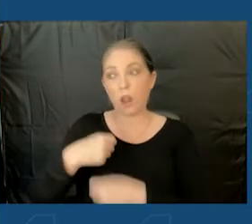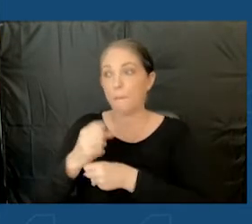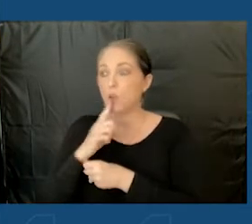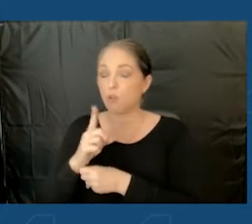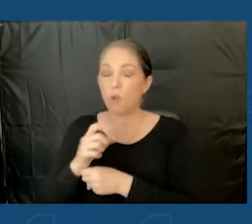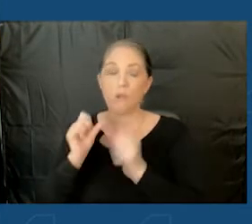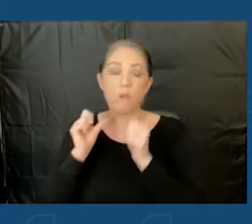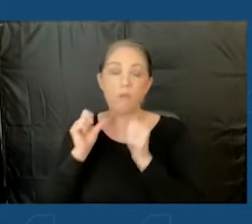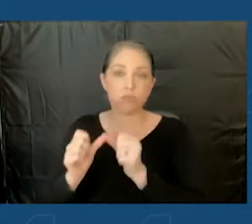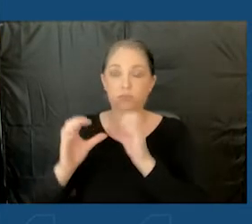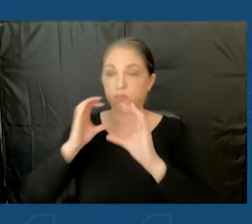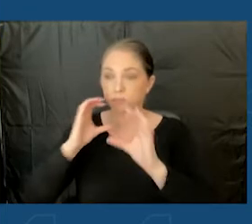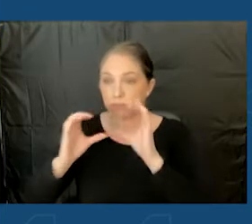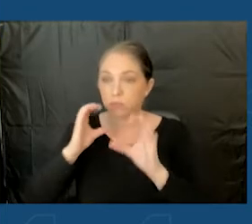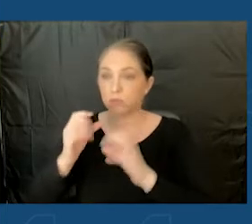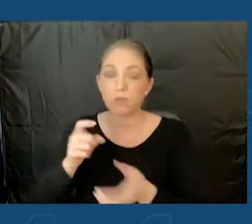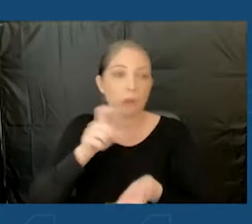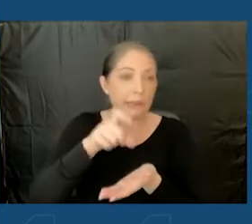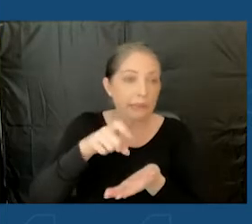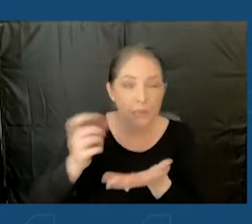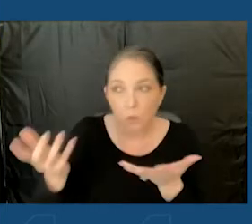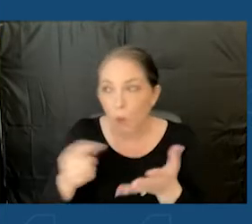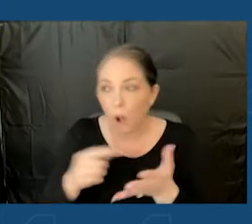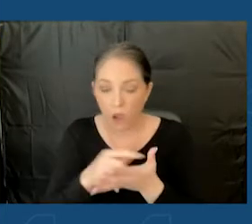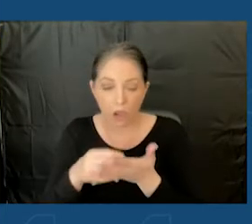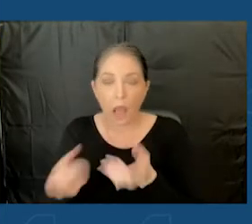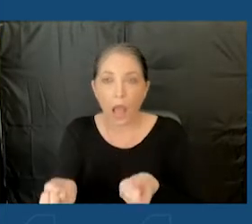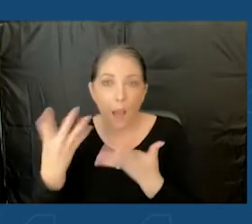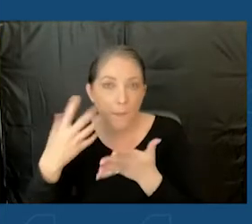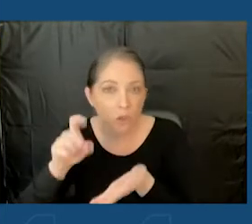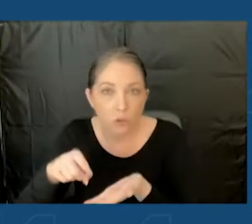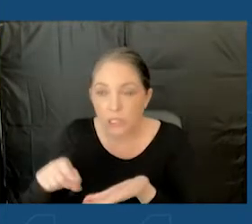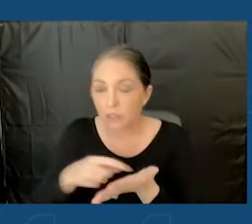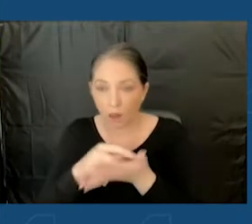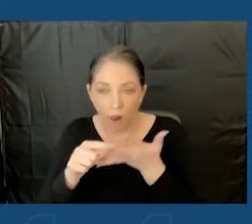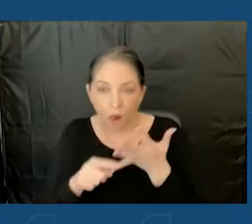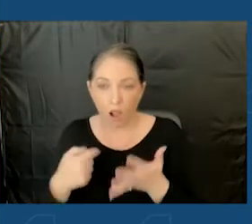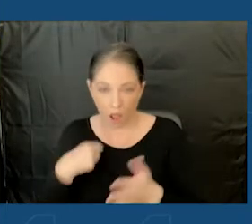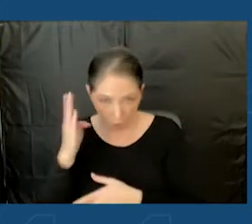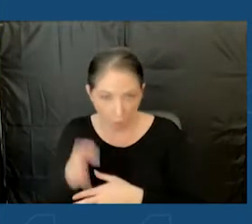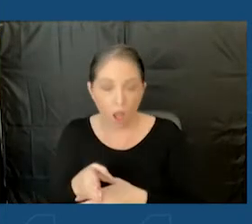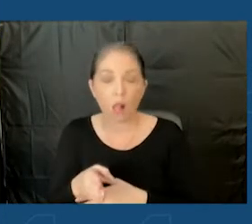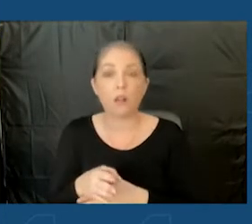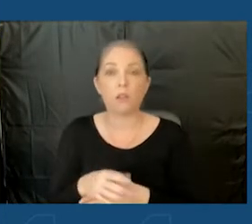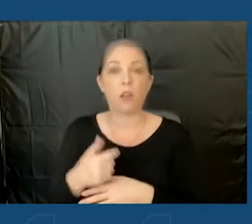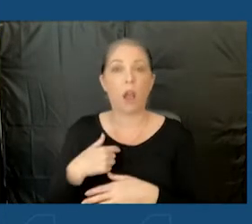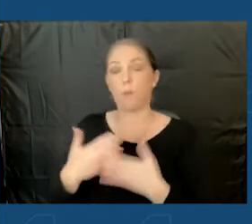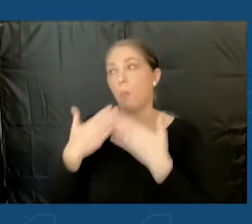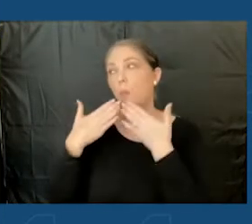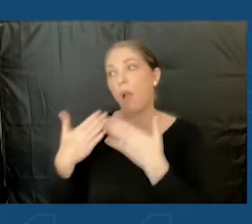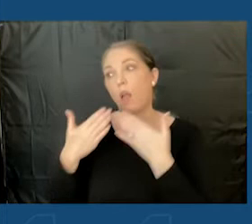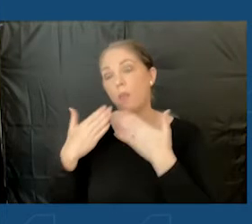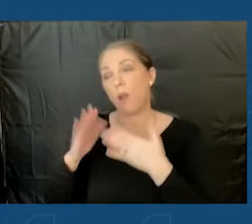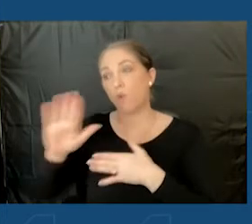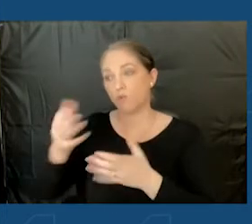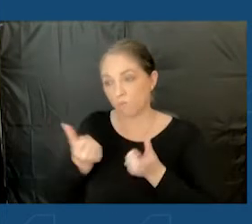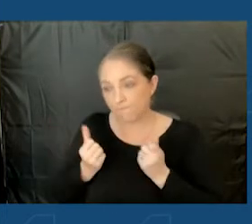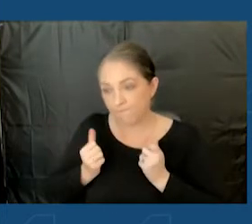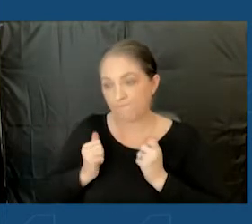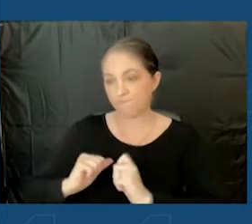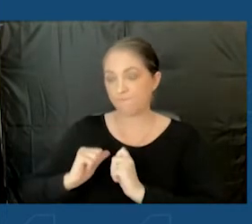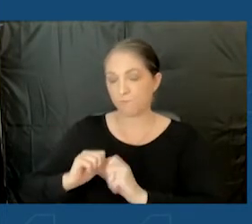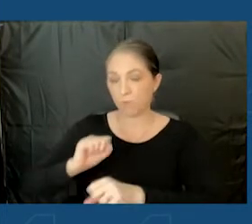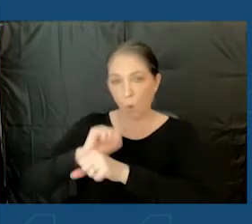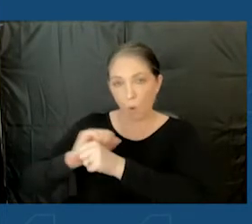what do you need, how much do you need it, because I'm going to get this done for you. And I'm so grateful to have her because of her efforts, working collaboratively. We